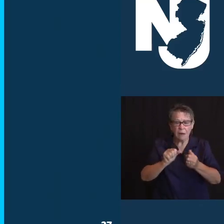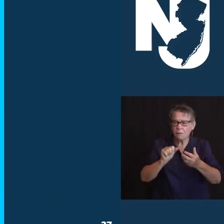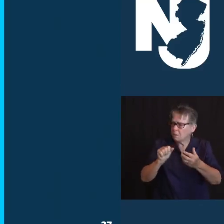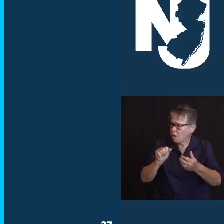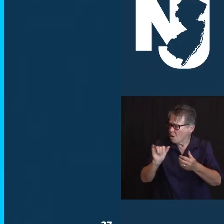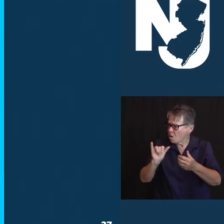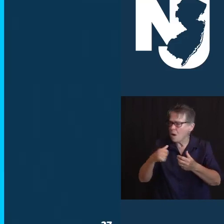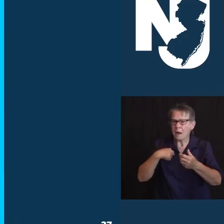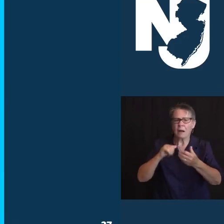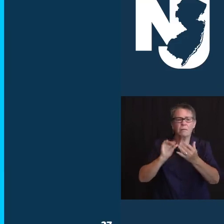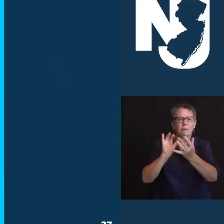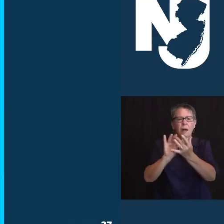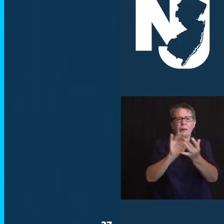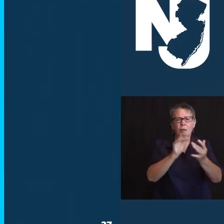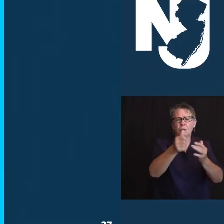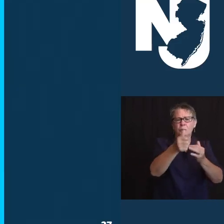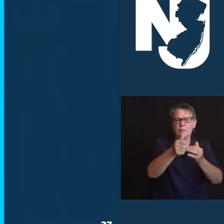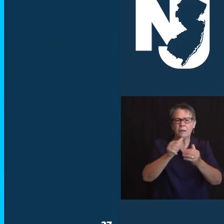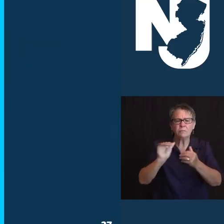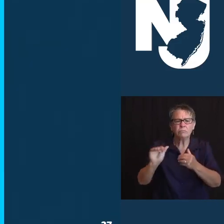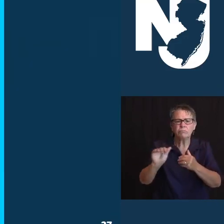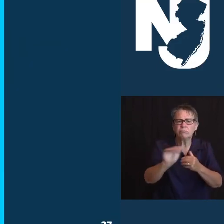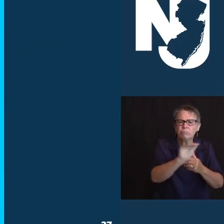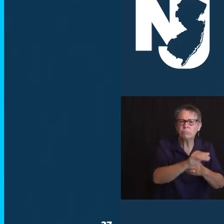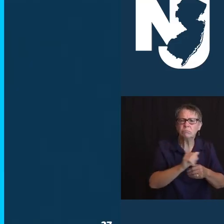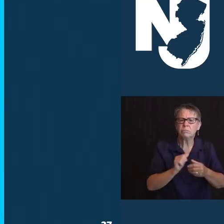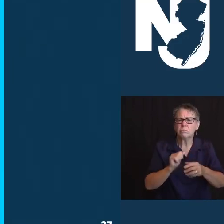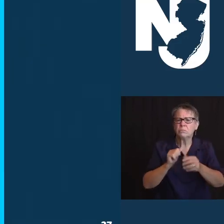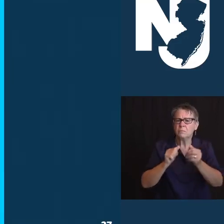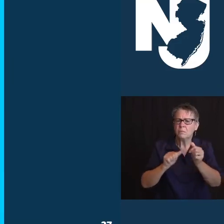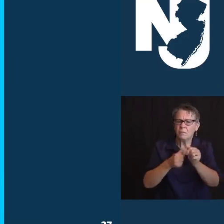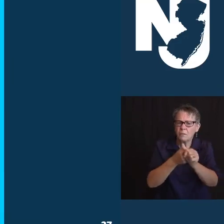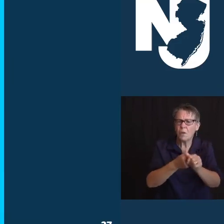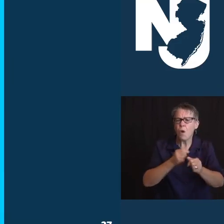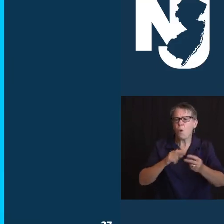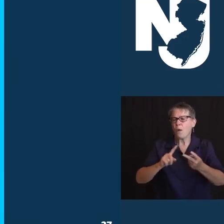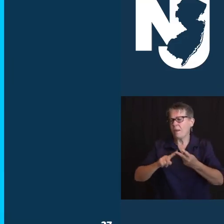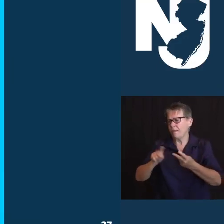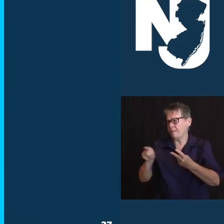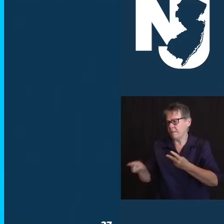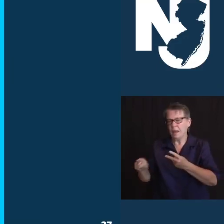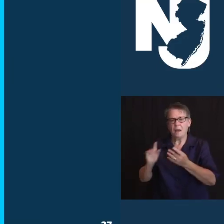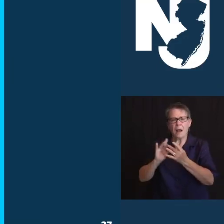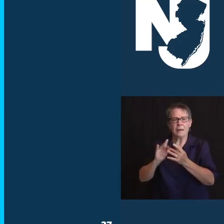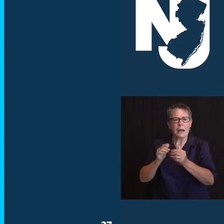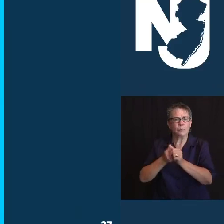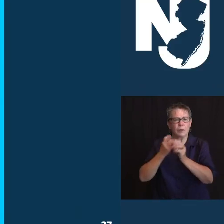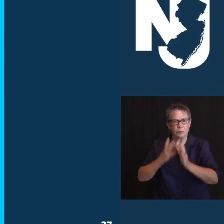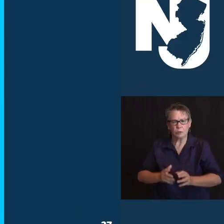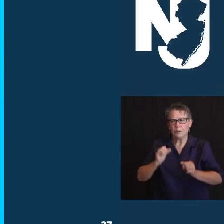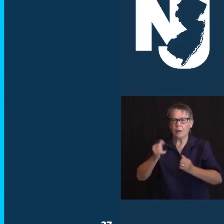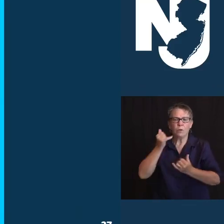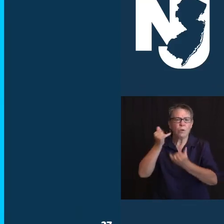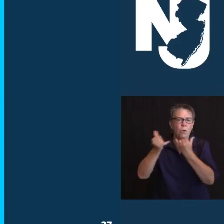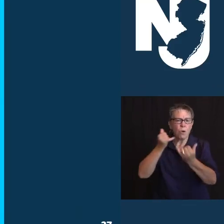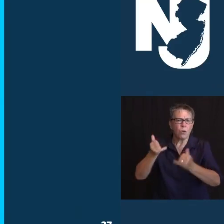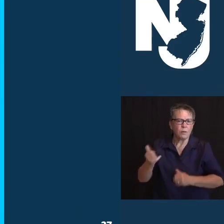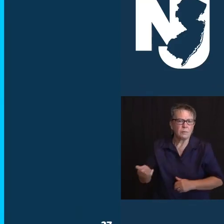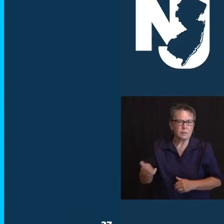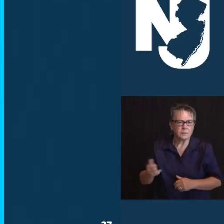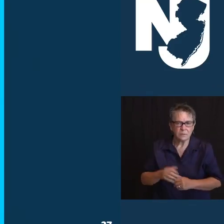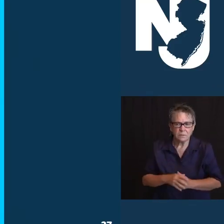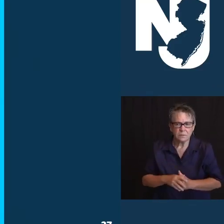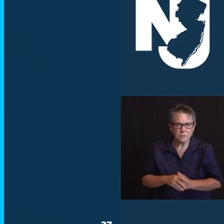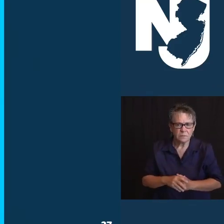you additional information about free testing and care. If you are worried about your job, contact tracers